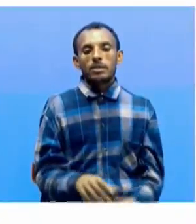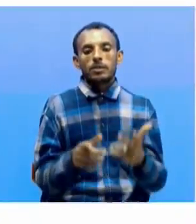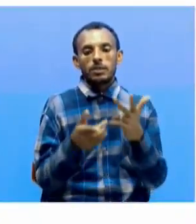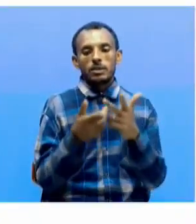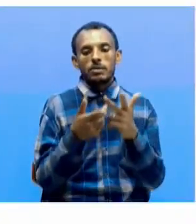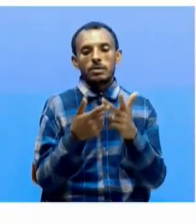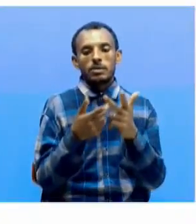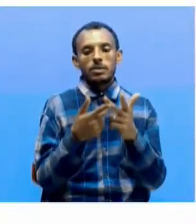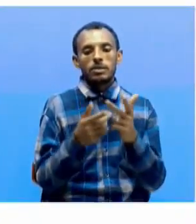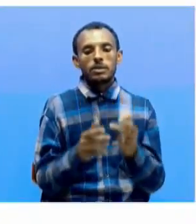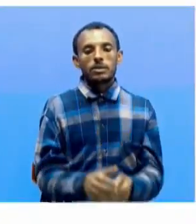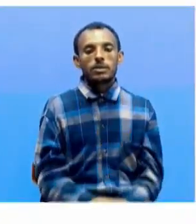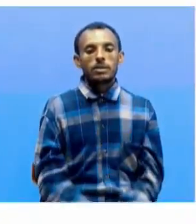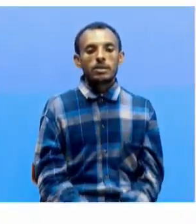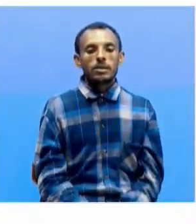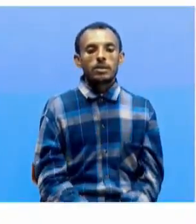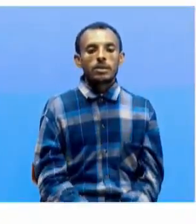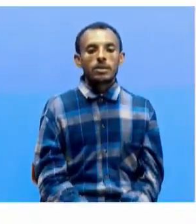Example